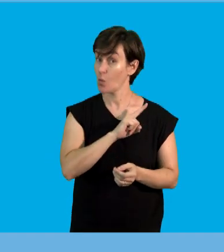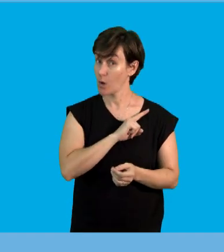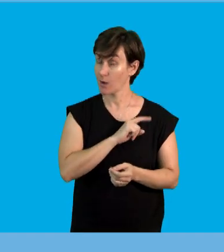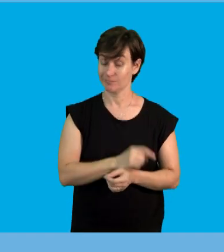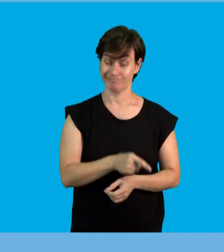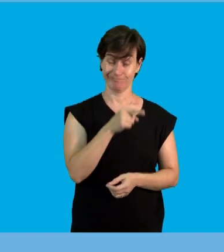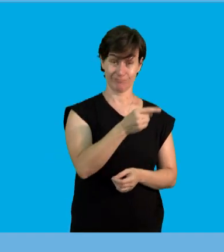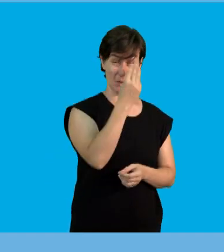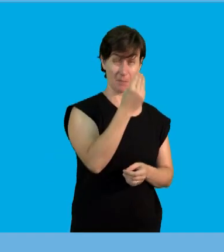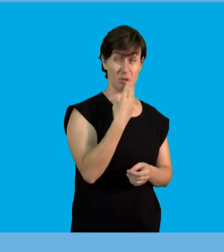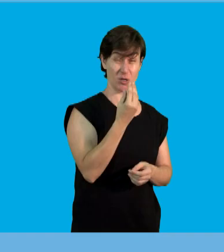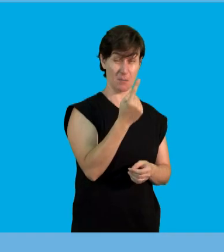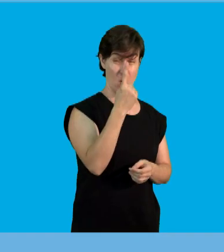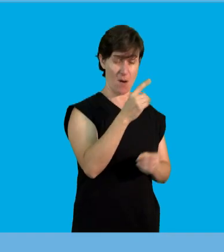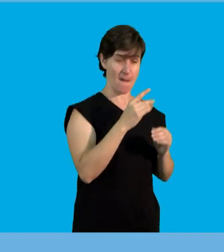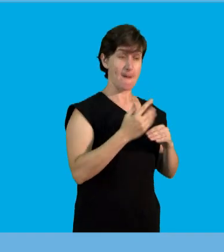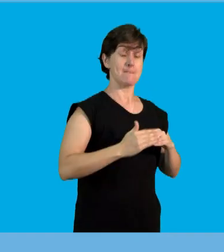number two. Why?